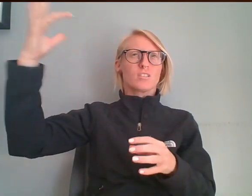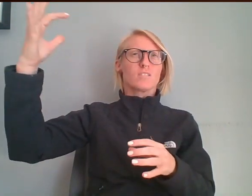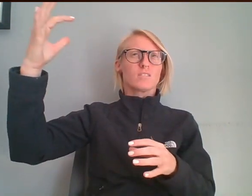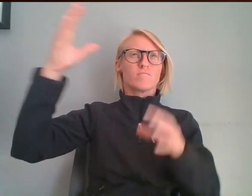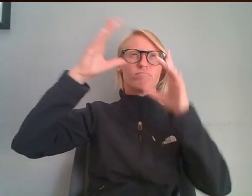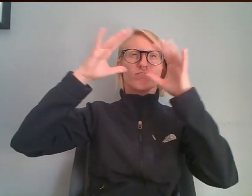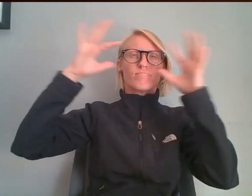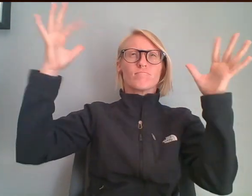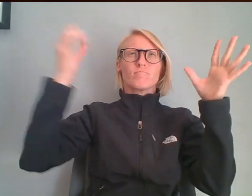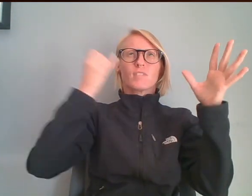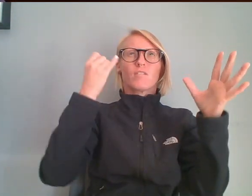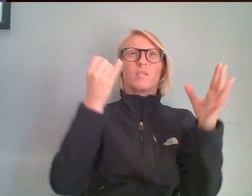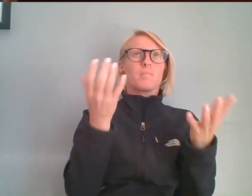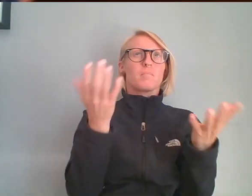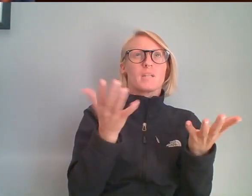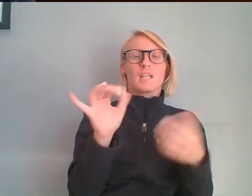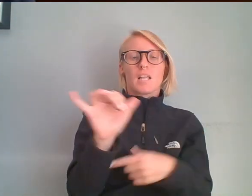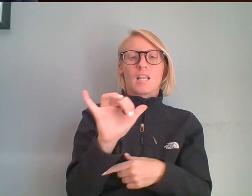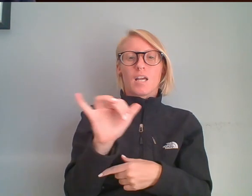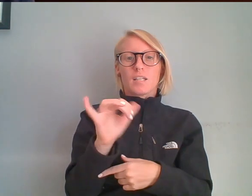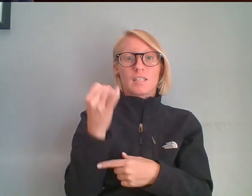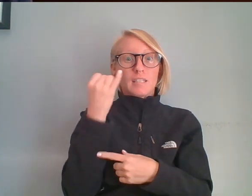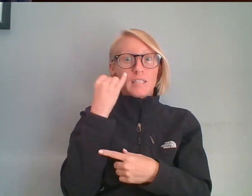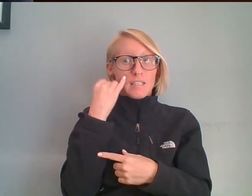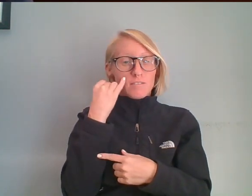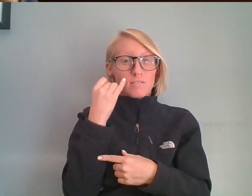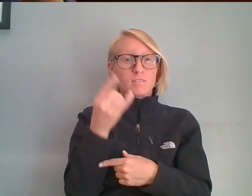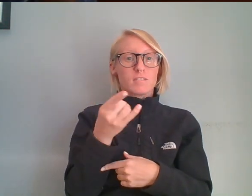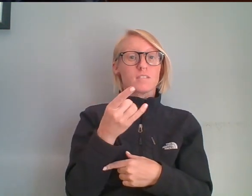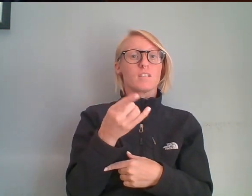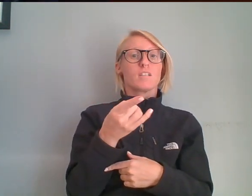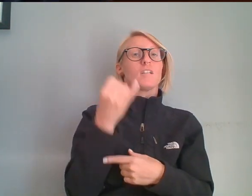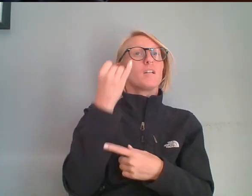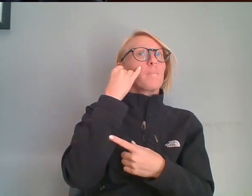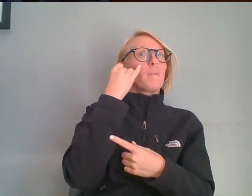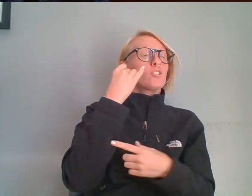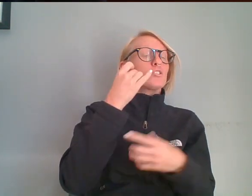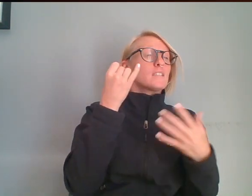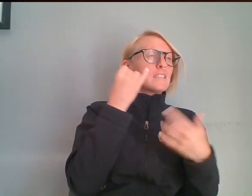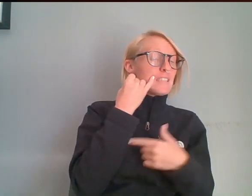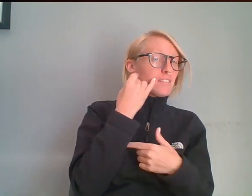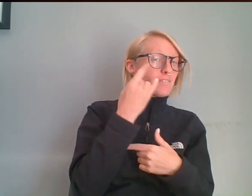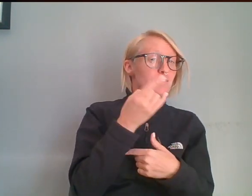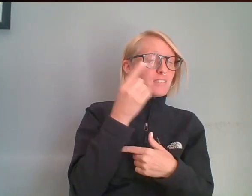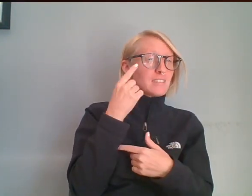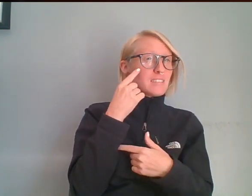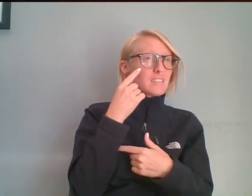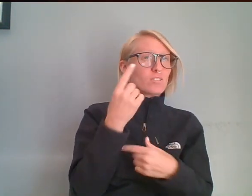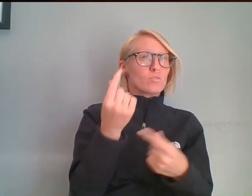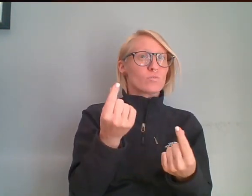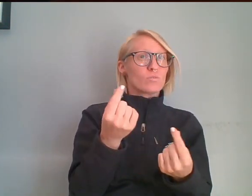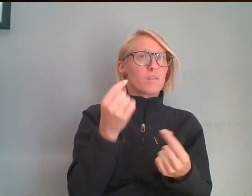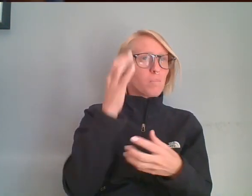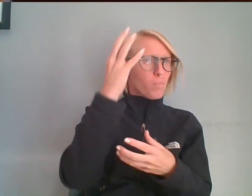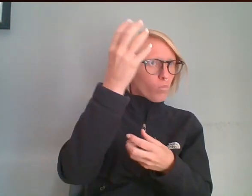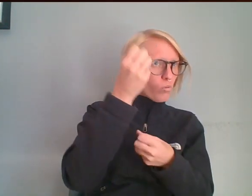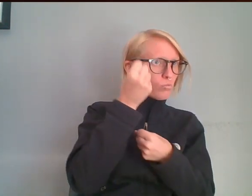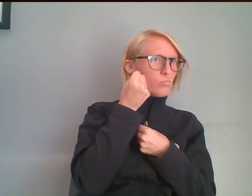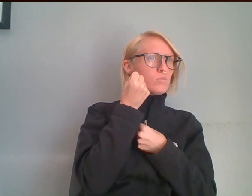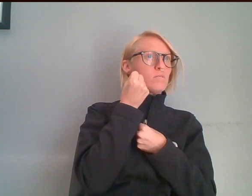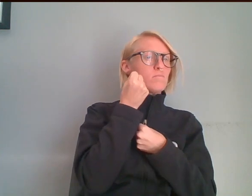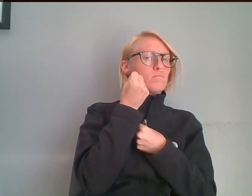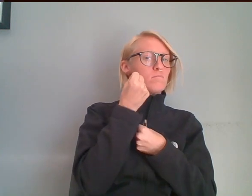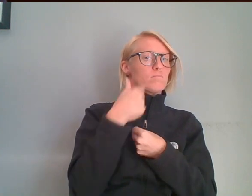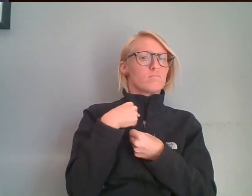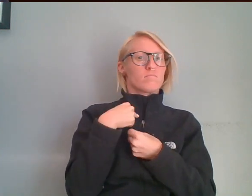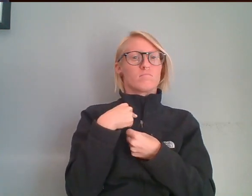when we try to achieve a goal. Rather than say, here's the goal we're trying to achieve, say, imagine what it would be like if. See what that does to you. It pulls you in. I can take